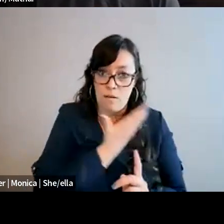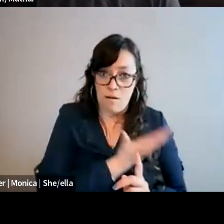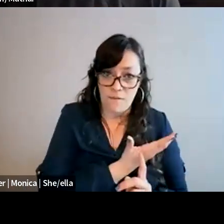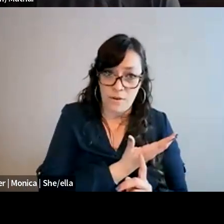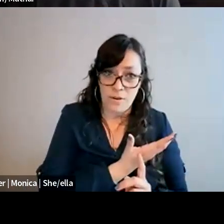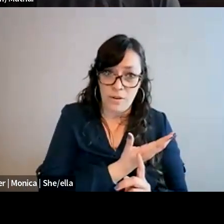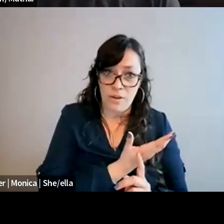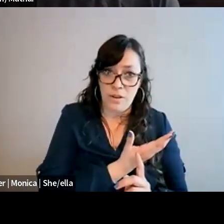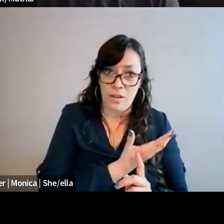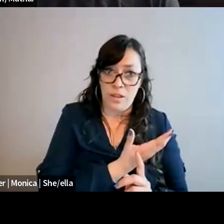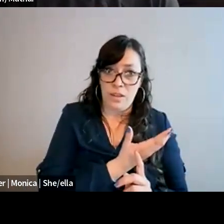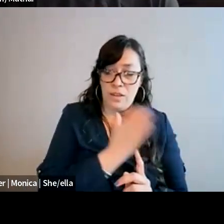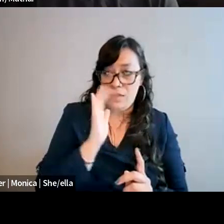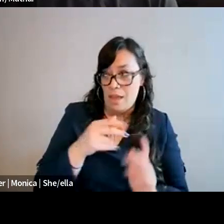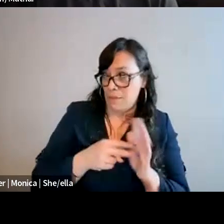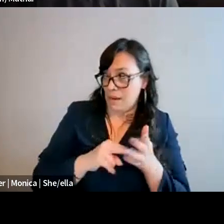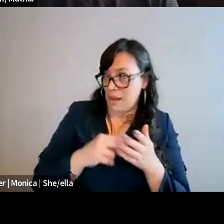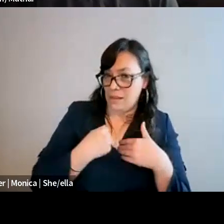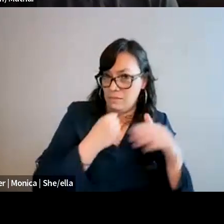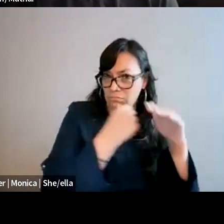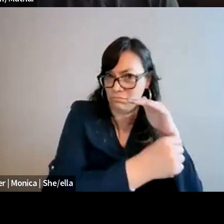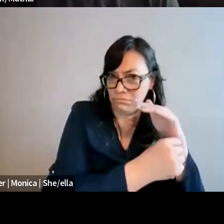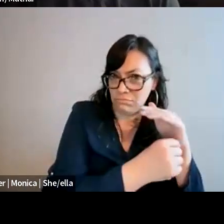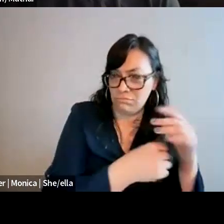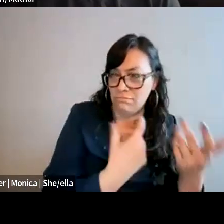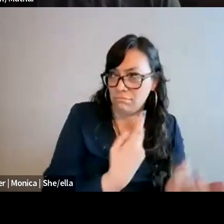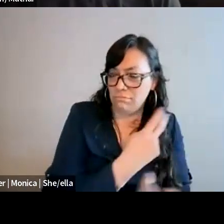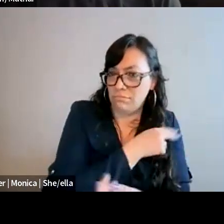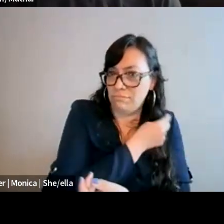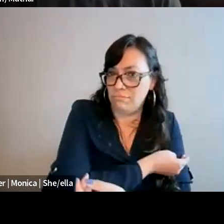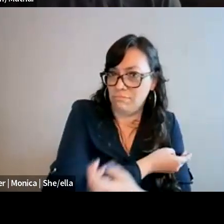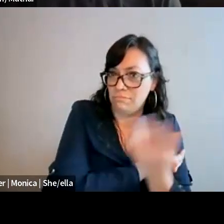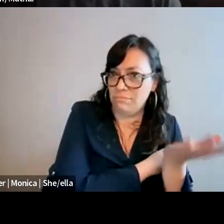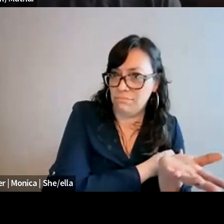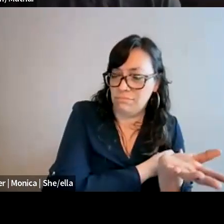you, it was carceral, or it's going to be forced incarceral,